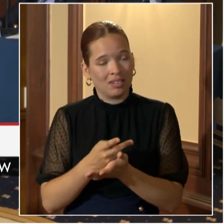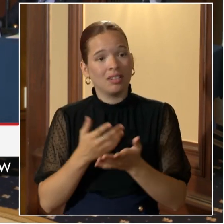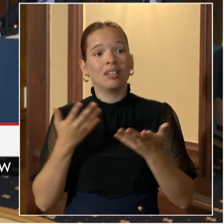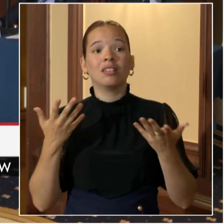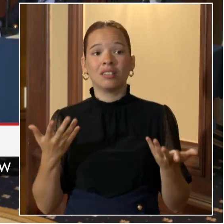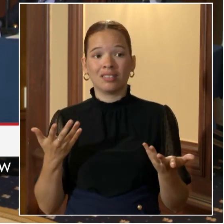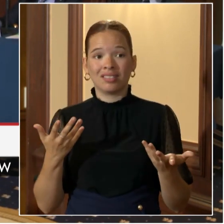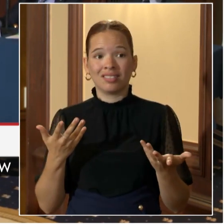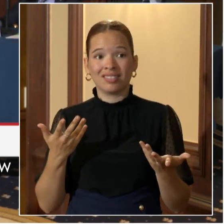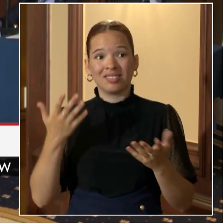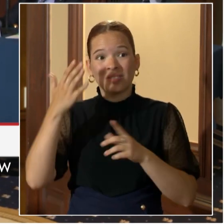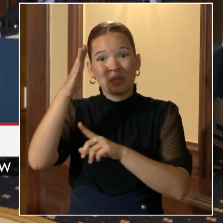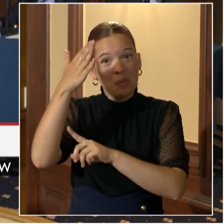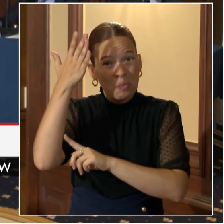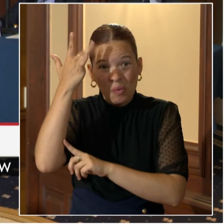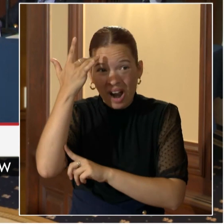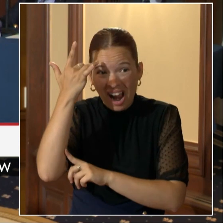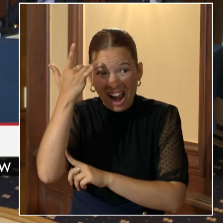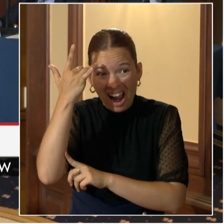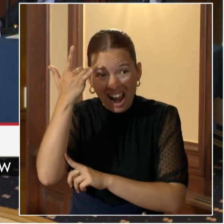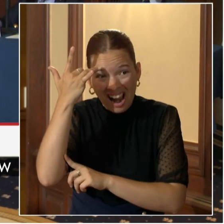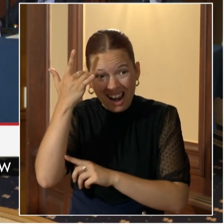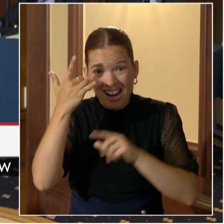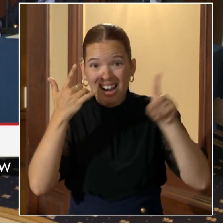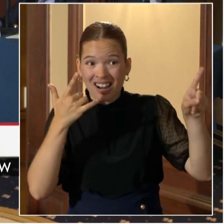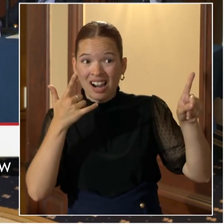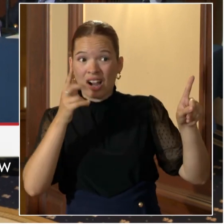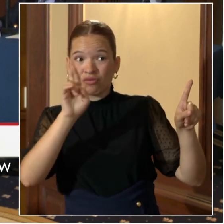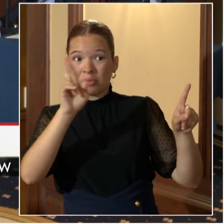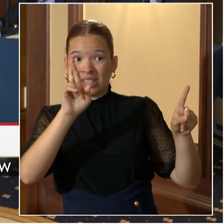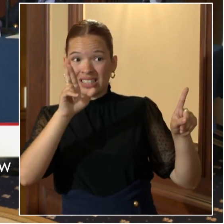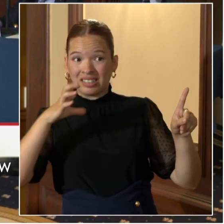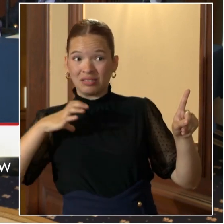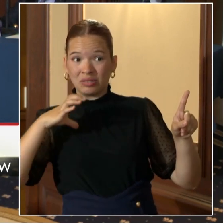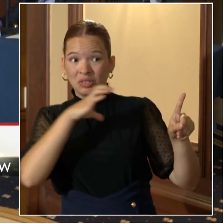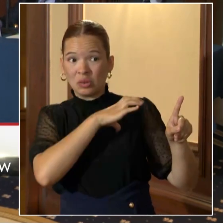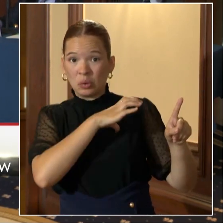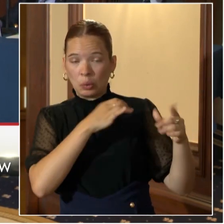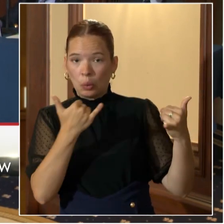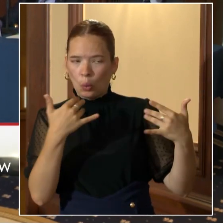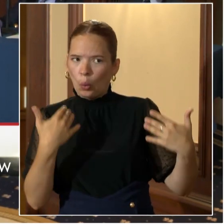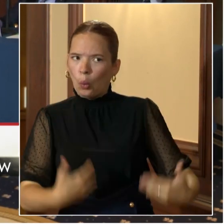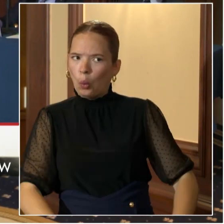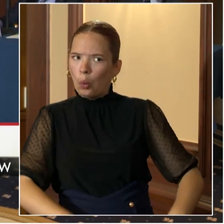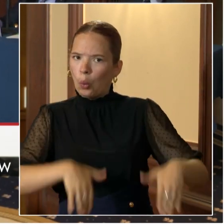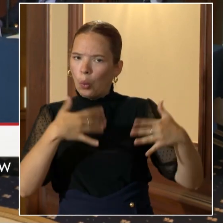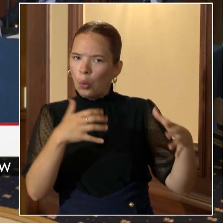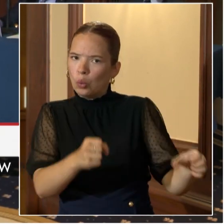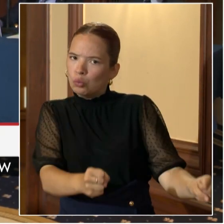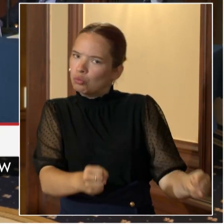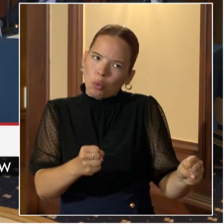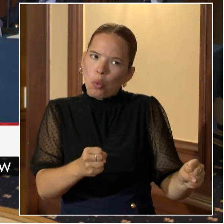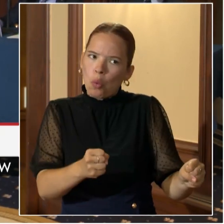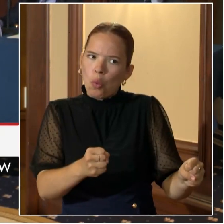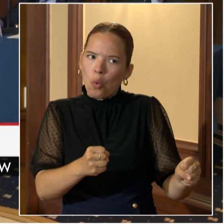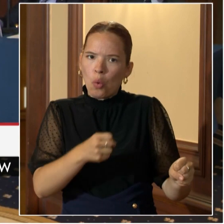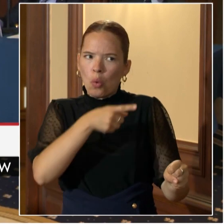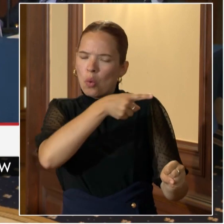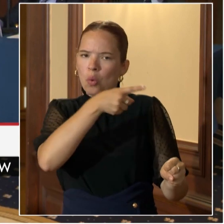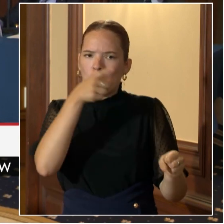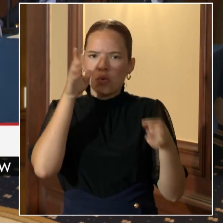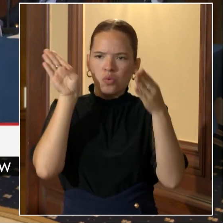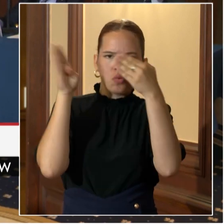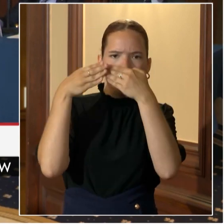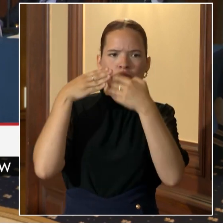with the risk that in years past, funding for statehood could potentially even be defunded through the Act of Federal Appropriations.